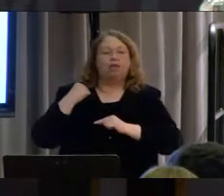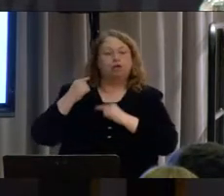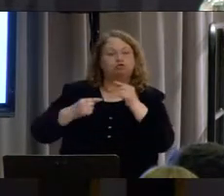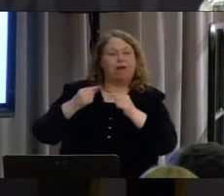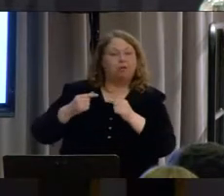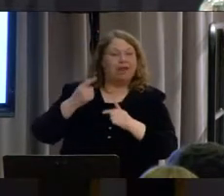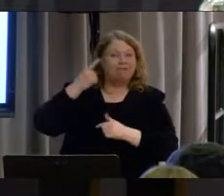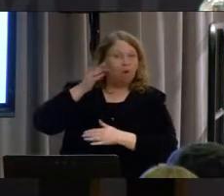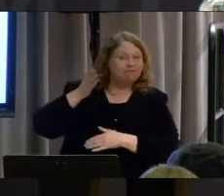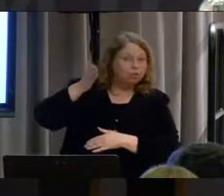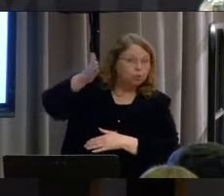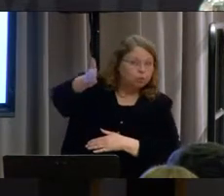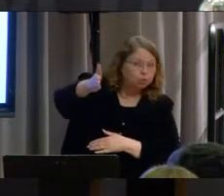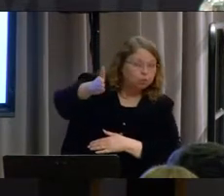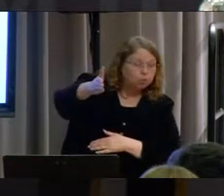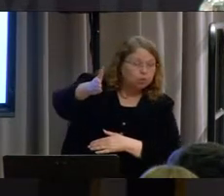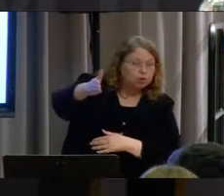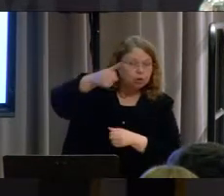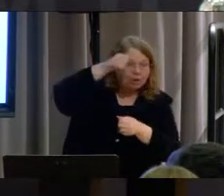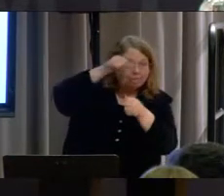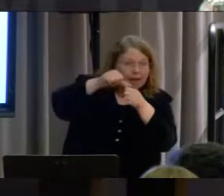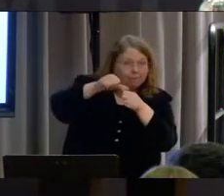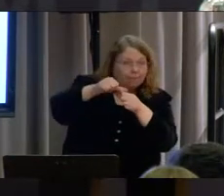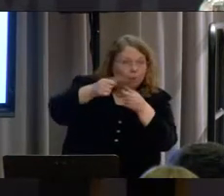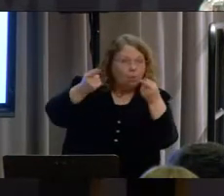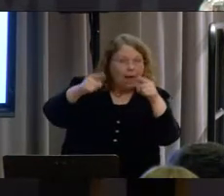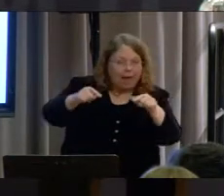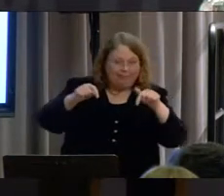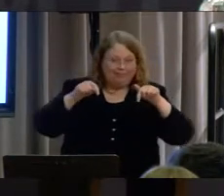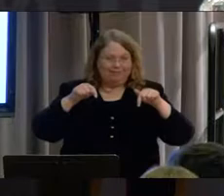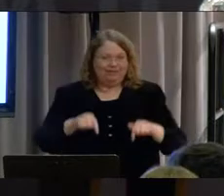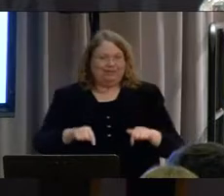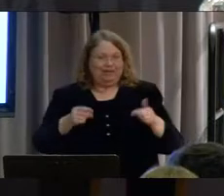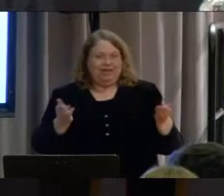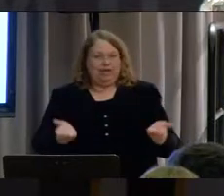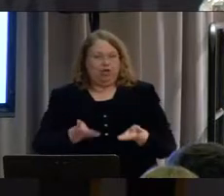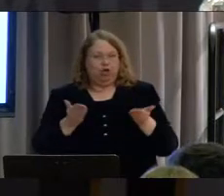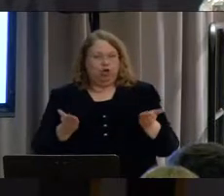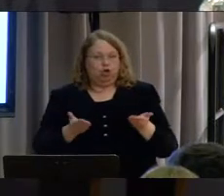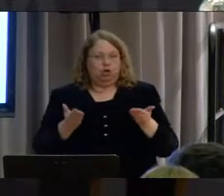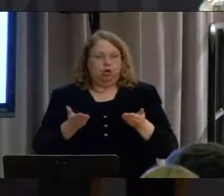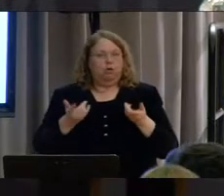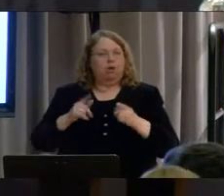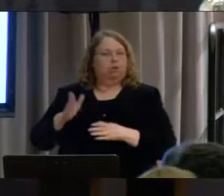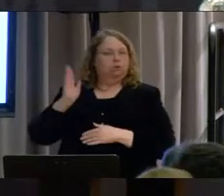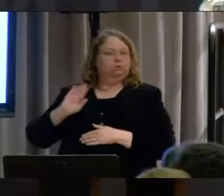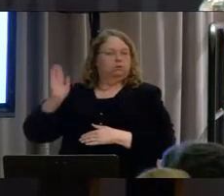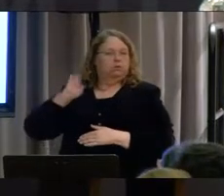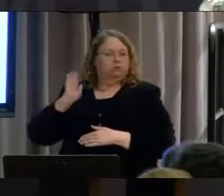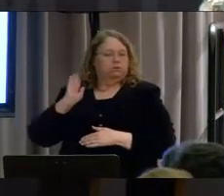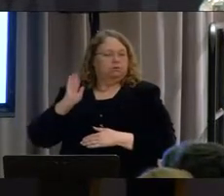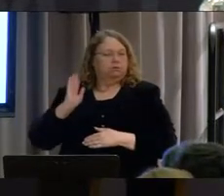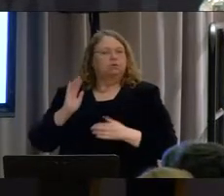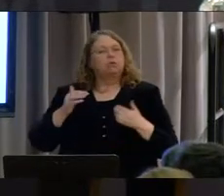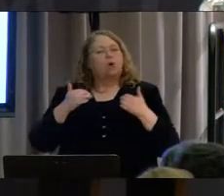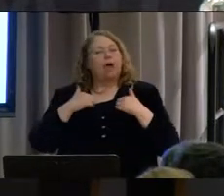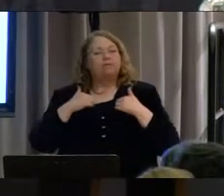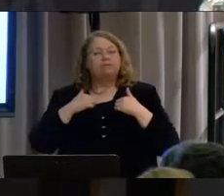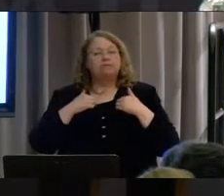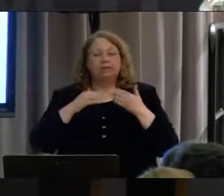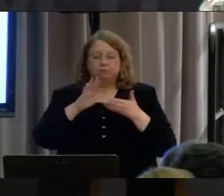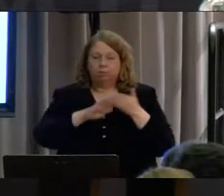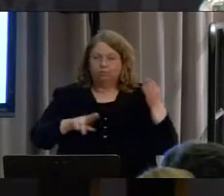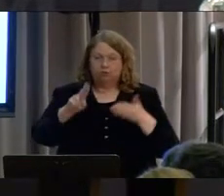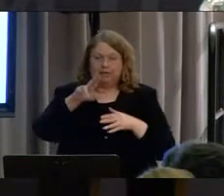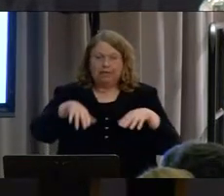us remember what happened here generations before. So having the institutions of higher education take the lead in that,